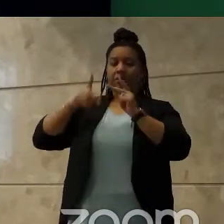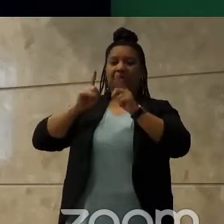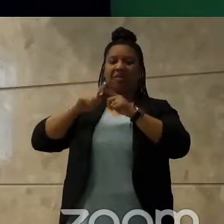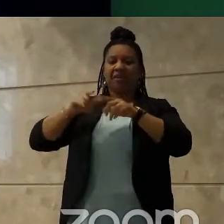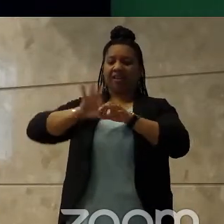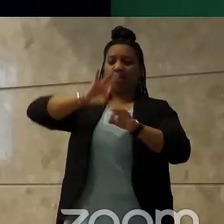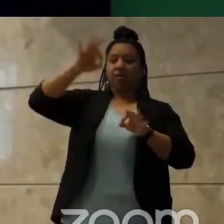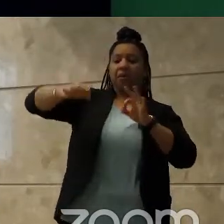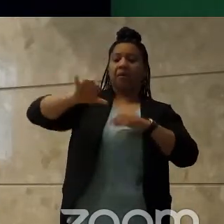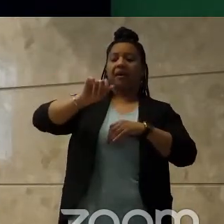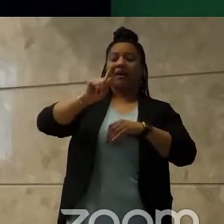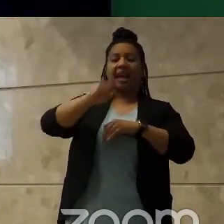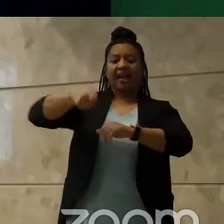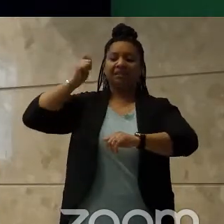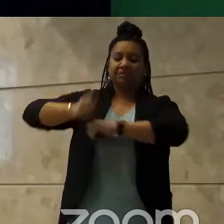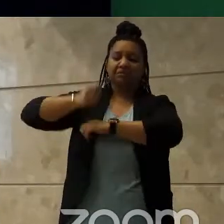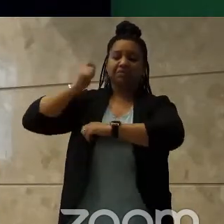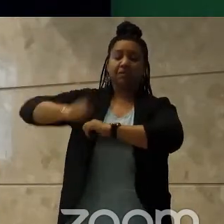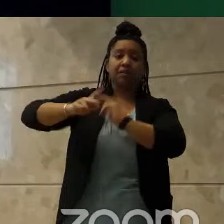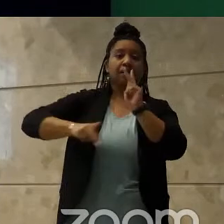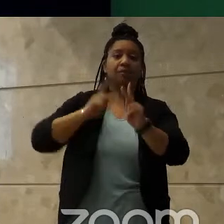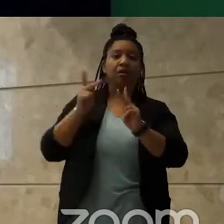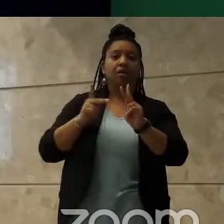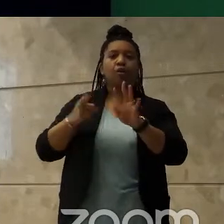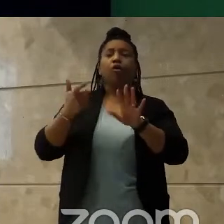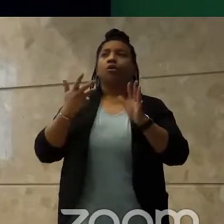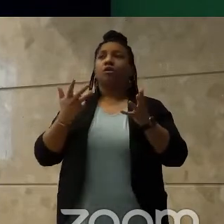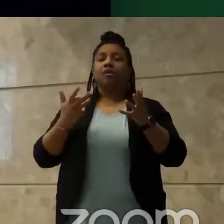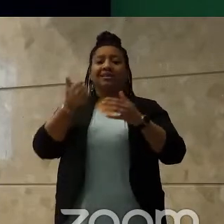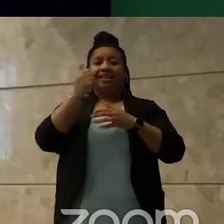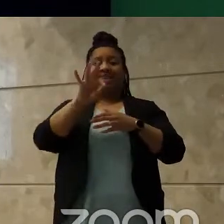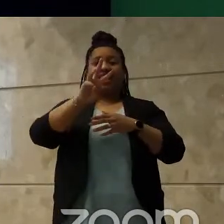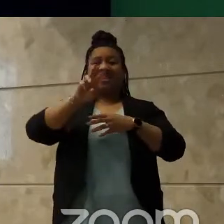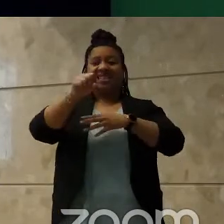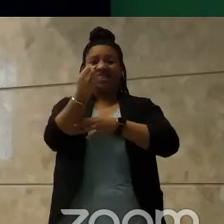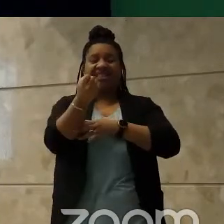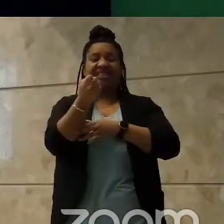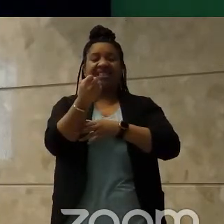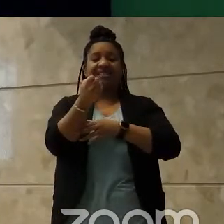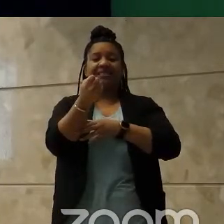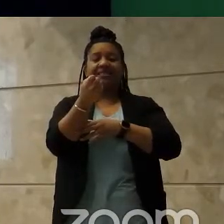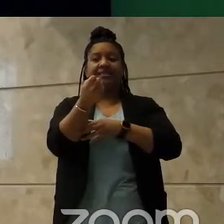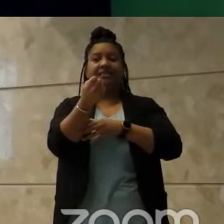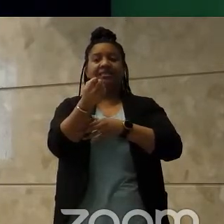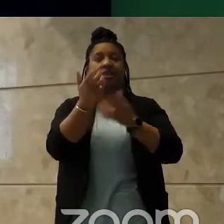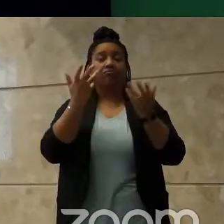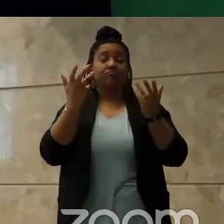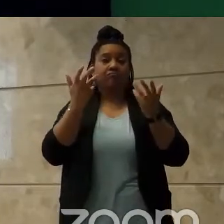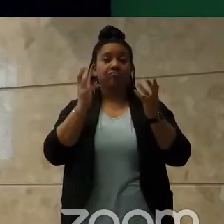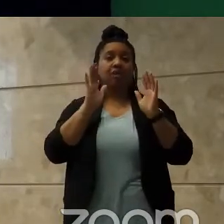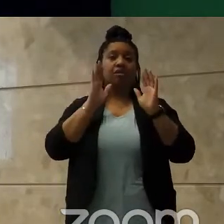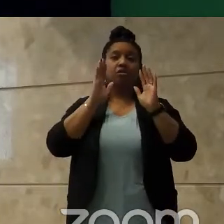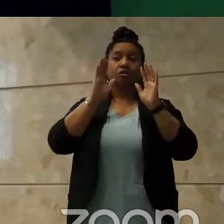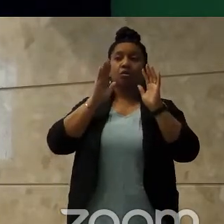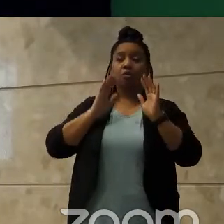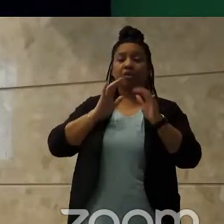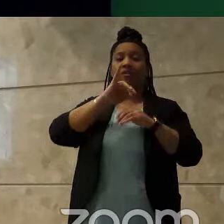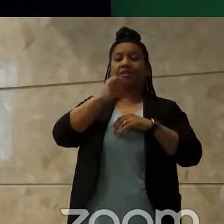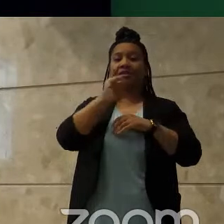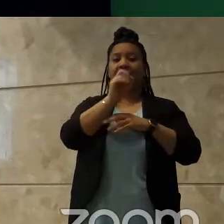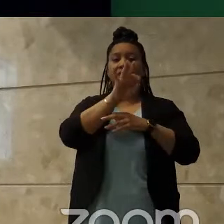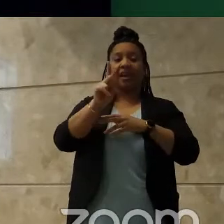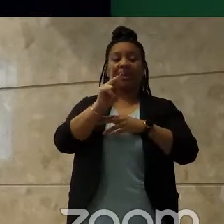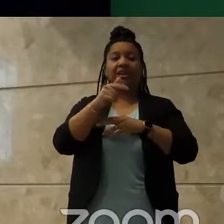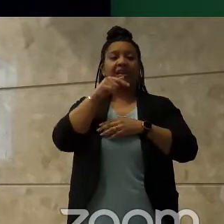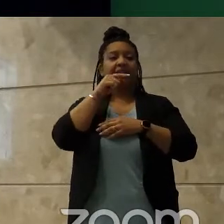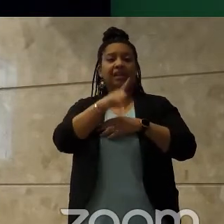people. So it's not like we haven't been. And in the 1960s, as wonderful as Camelot and John Kennedy was, he couldn't